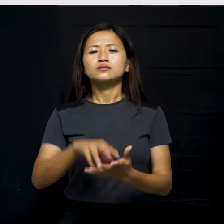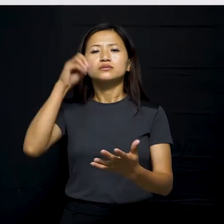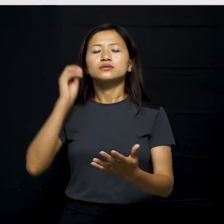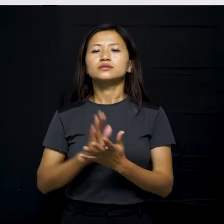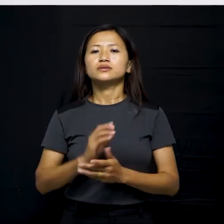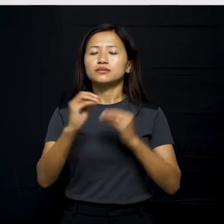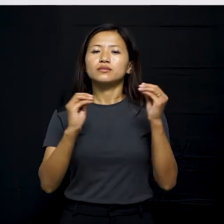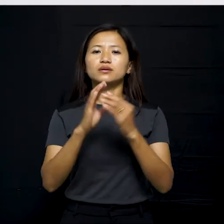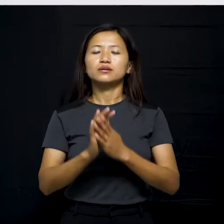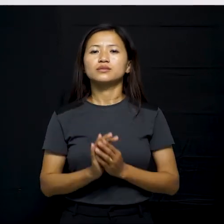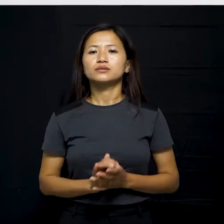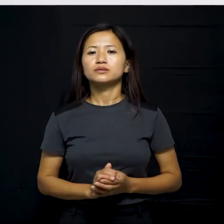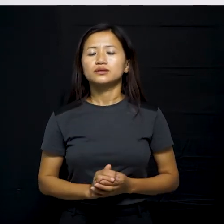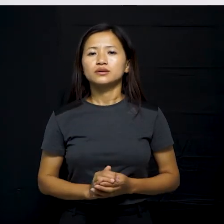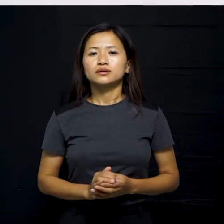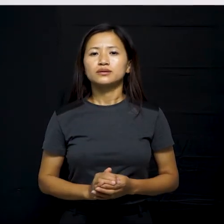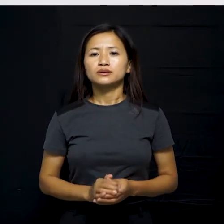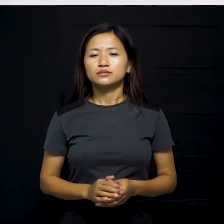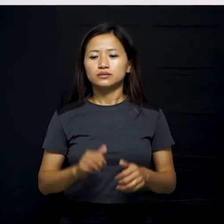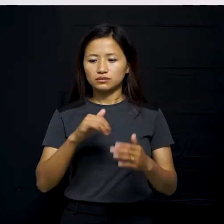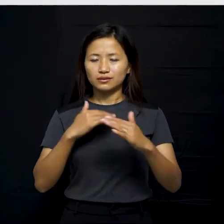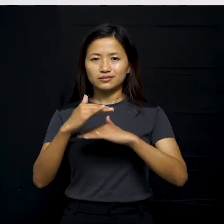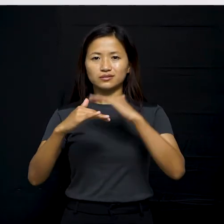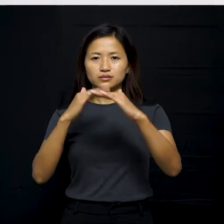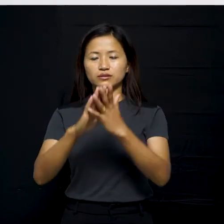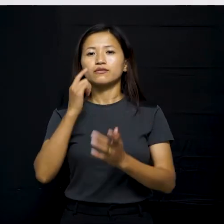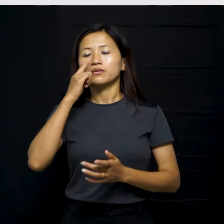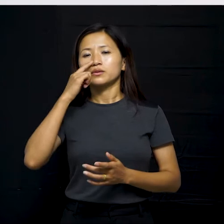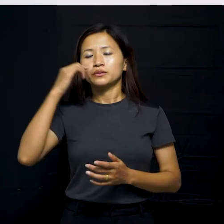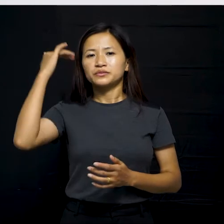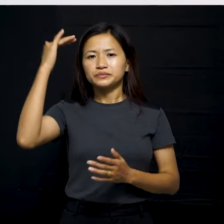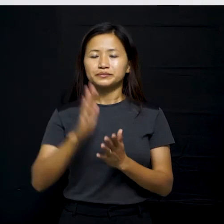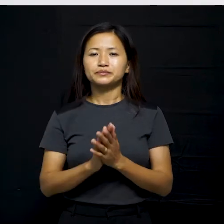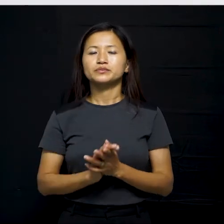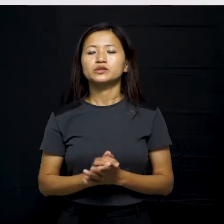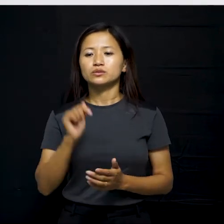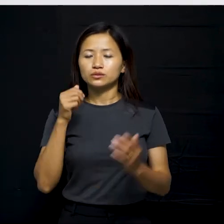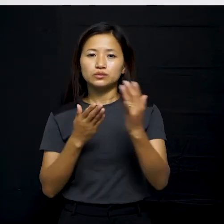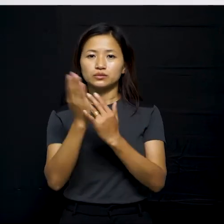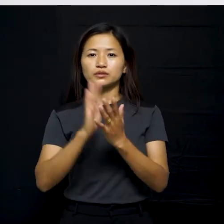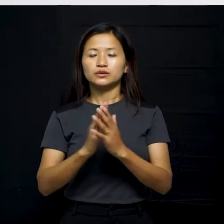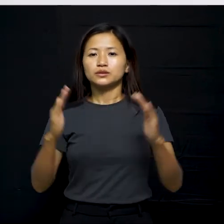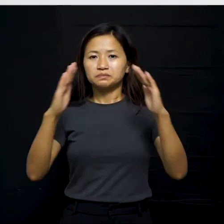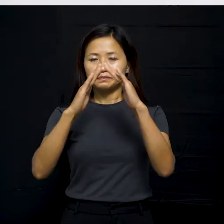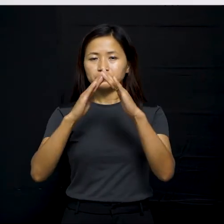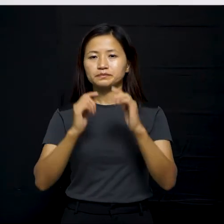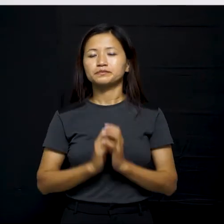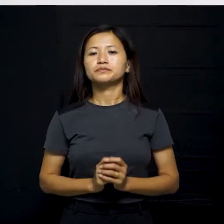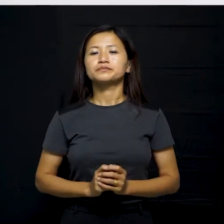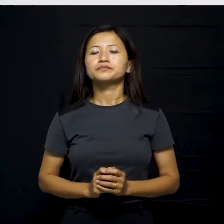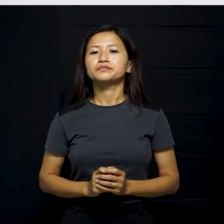learn about the stages of womanhood. So through this morung, so they get all these informations